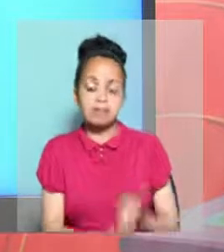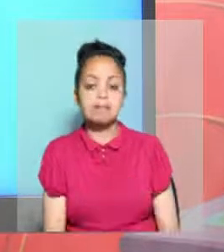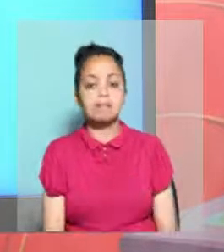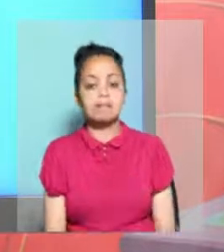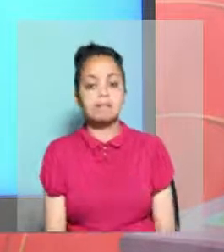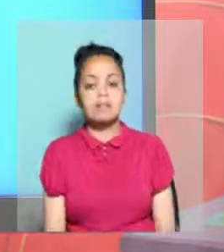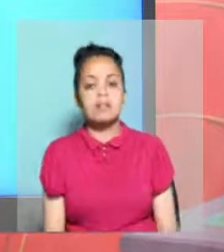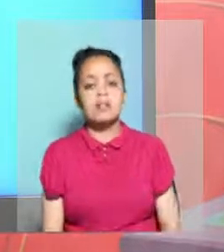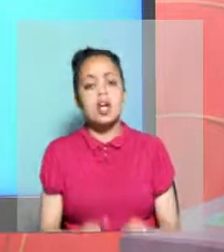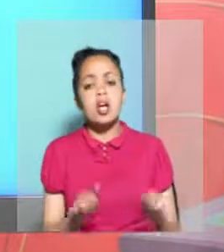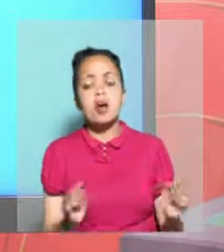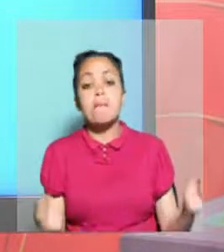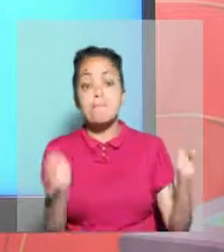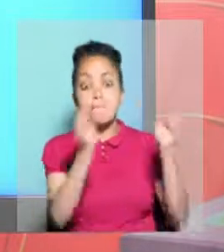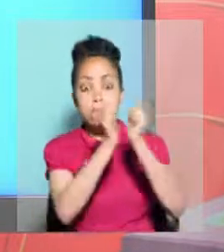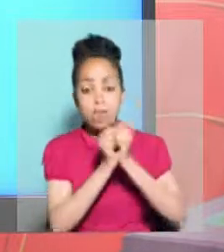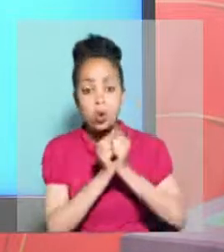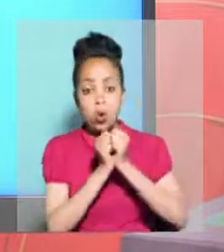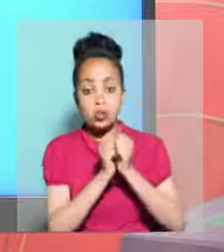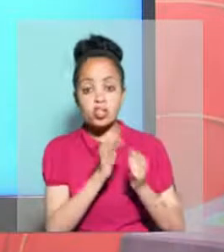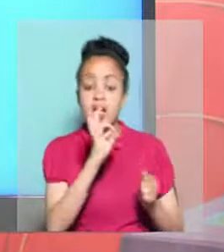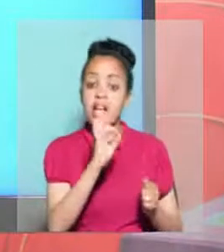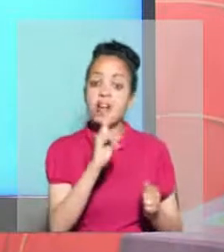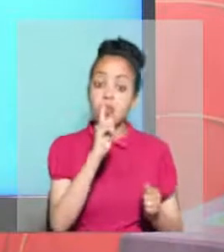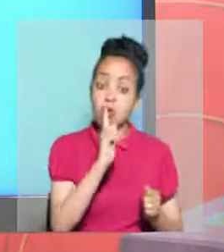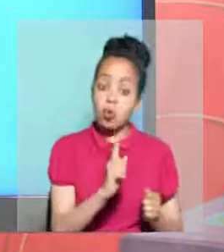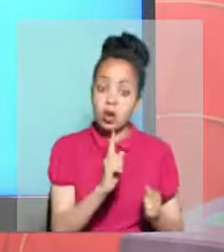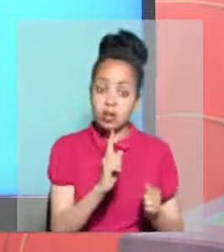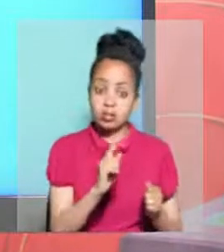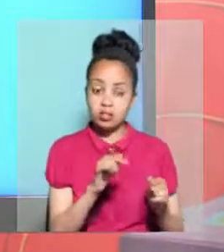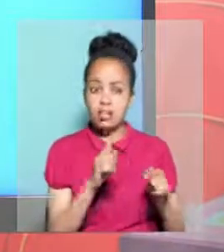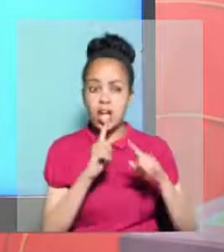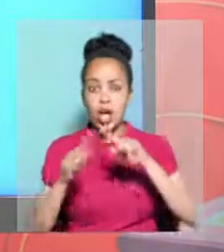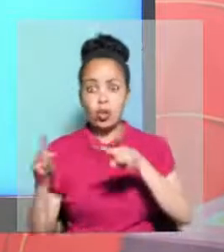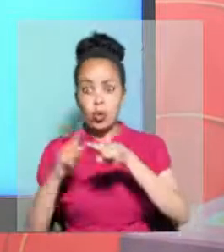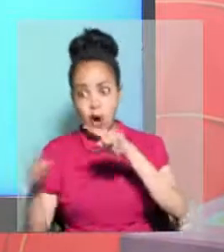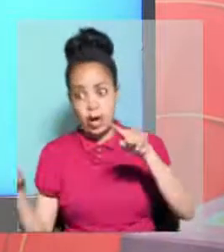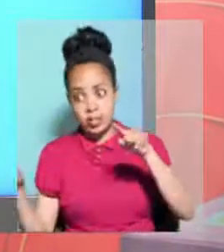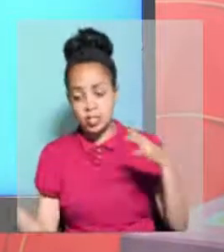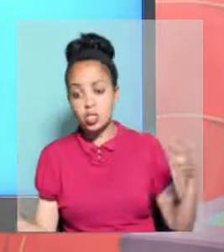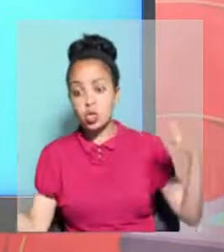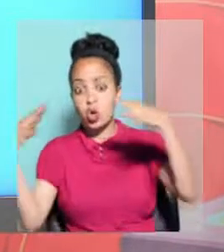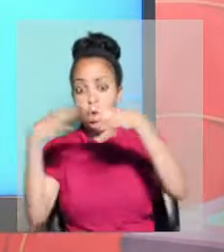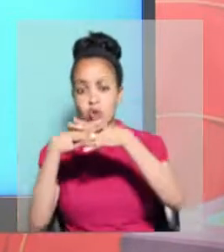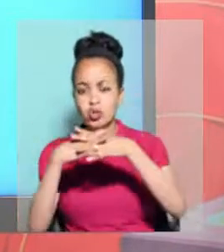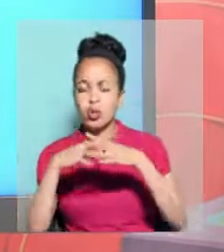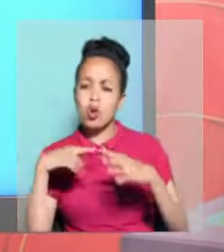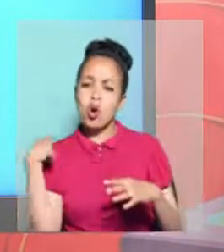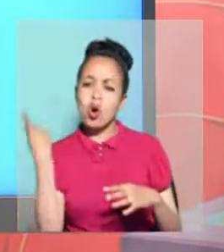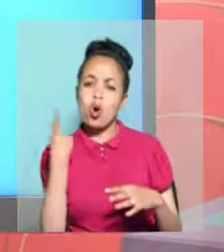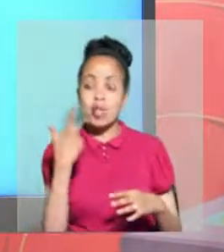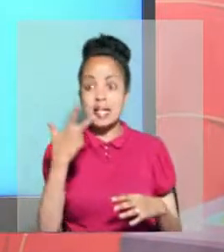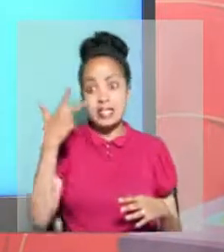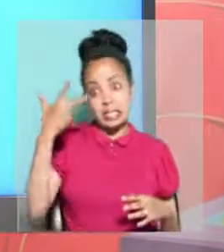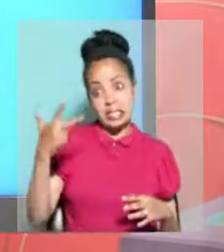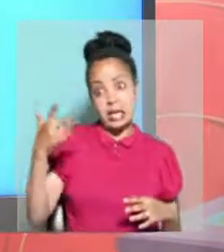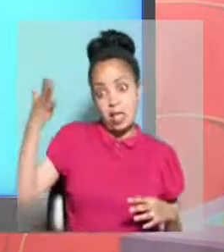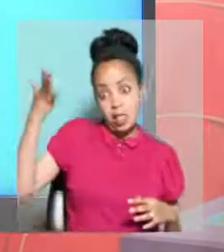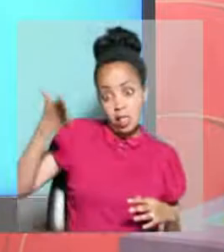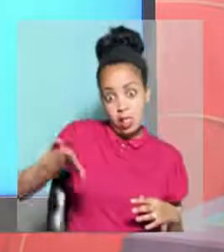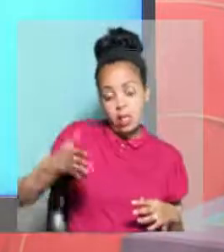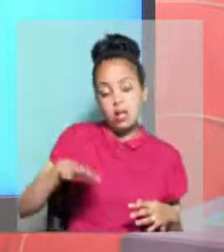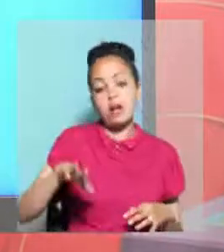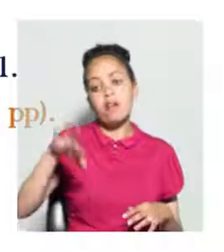When both heterozygous F1 individual become crossed together, always the three this-like trait